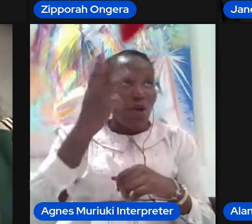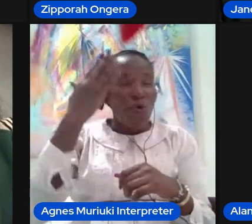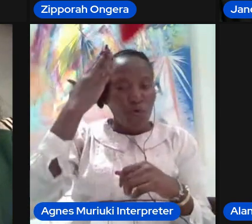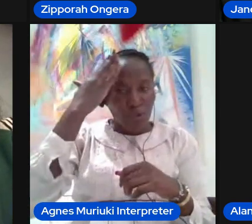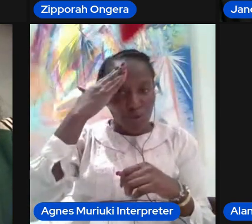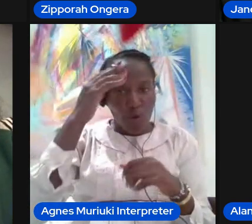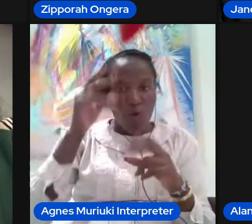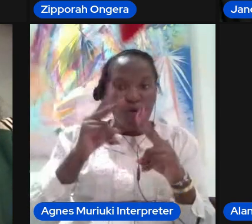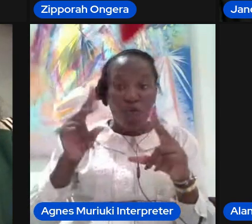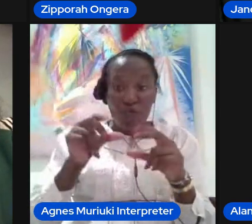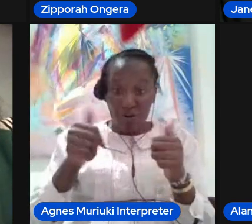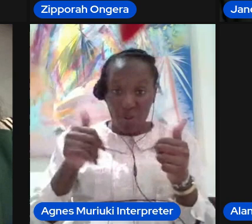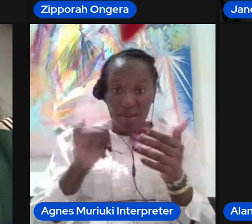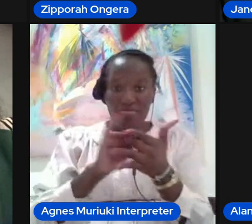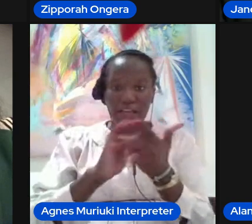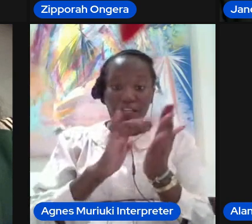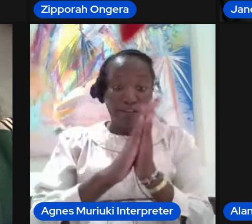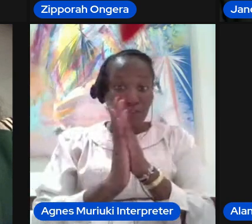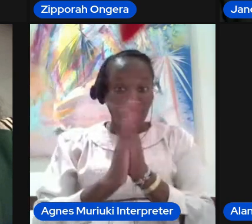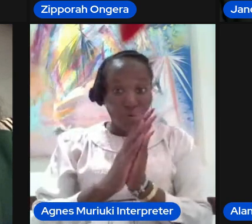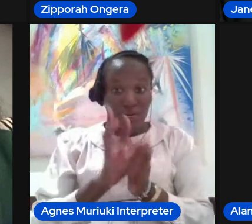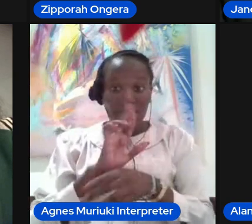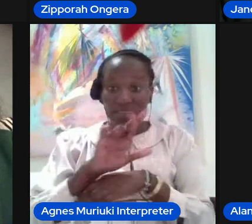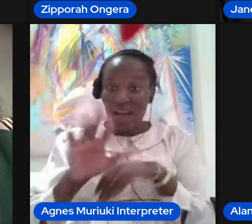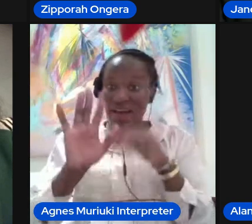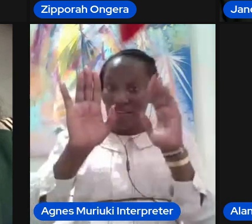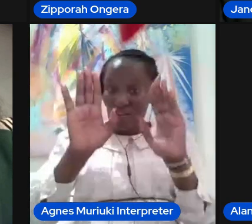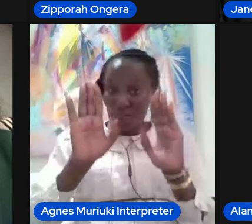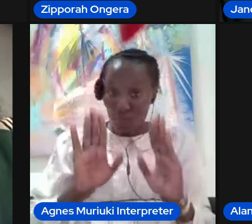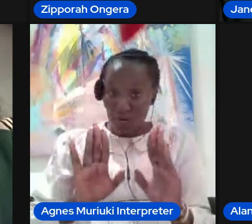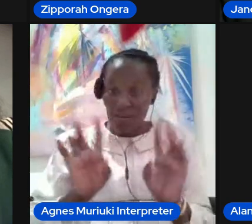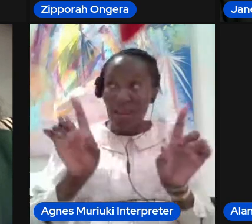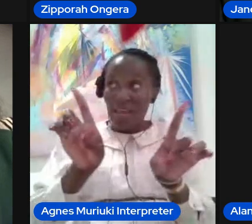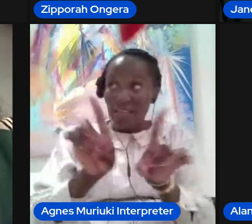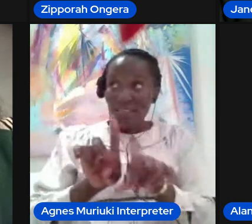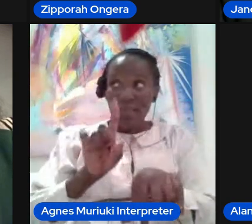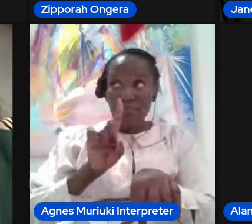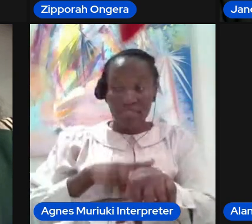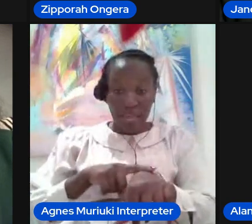stories matter, and facts also matters too, but stories move